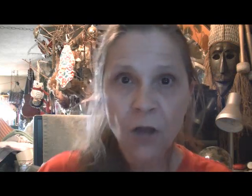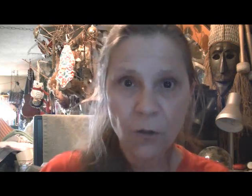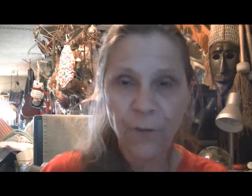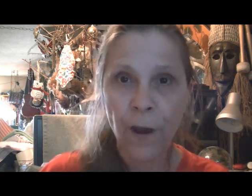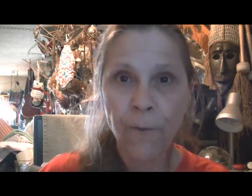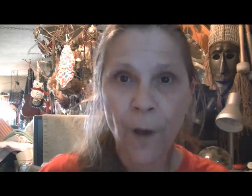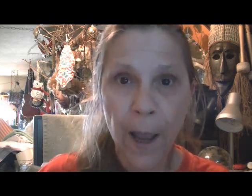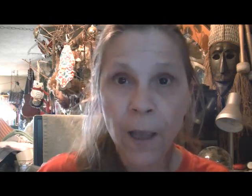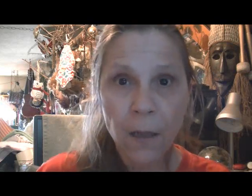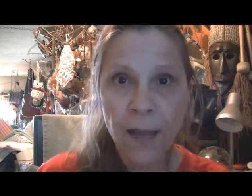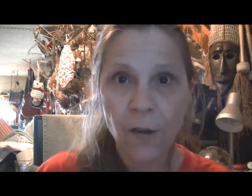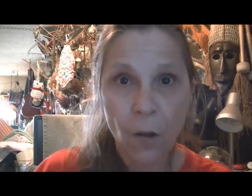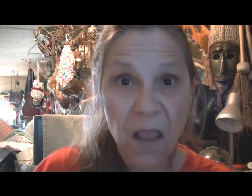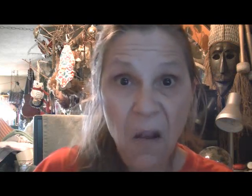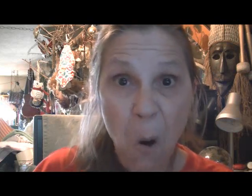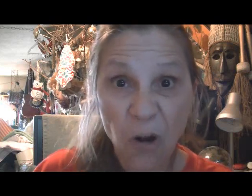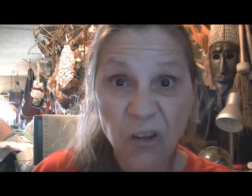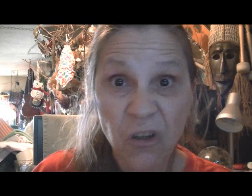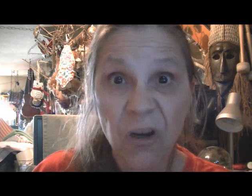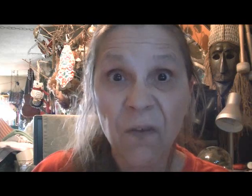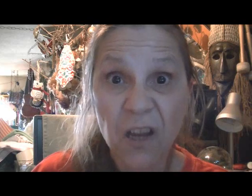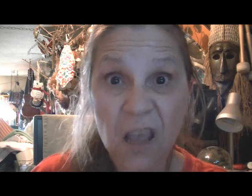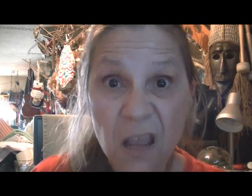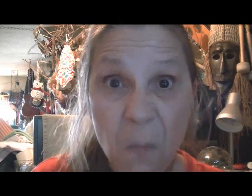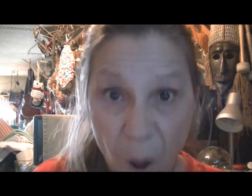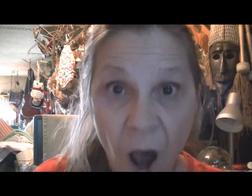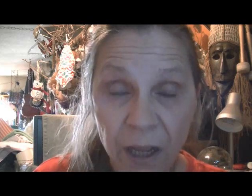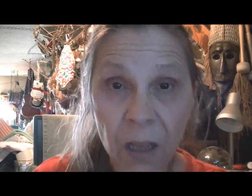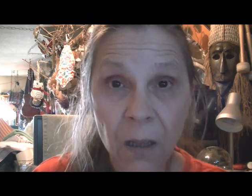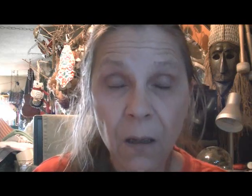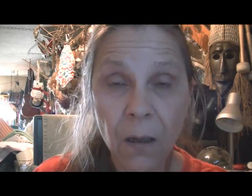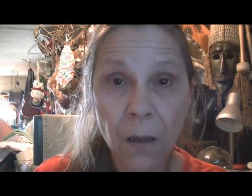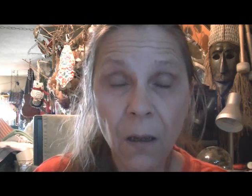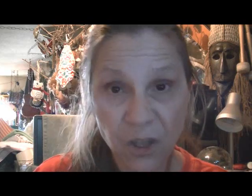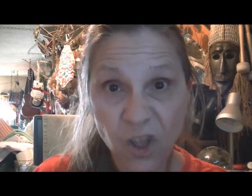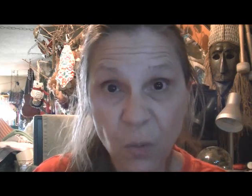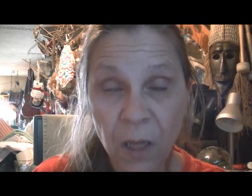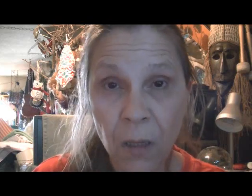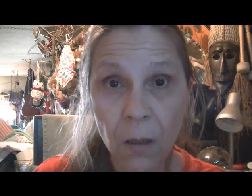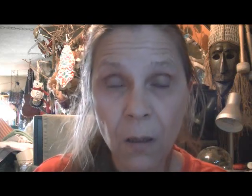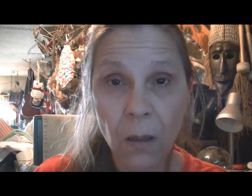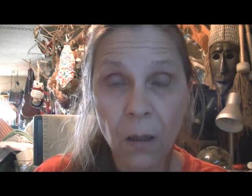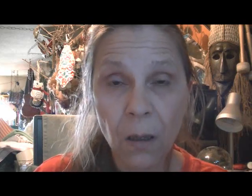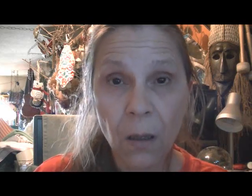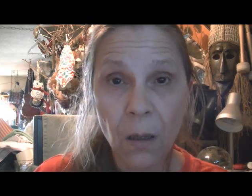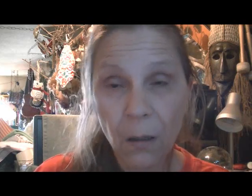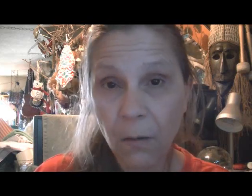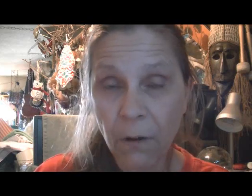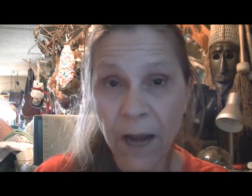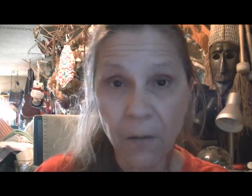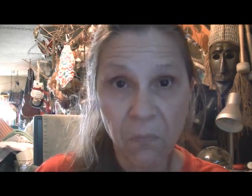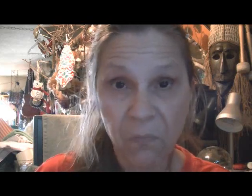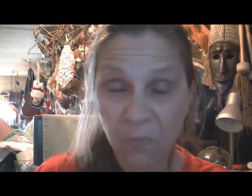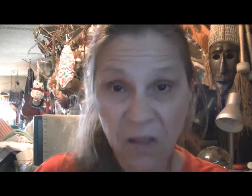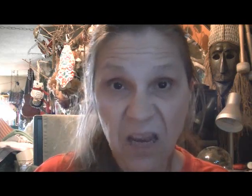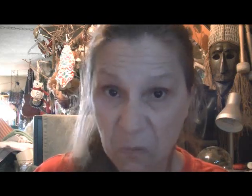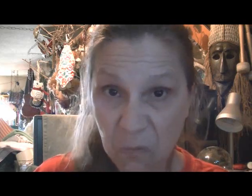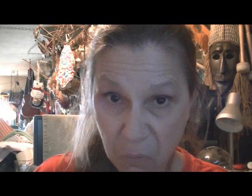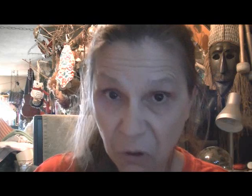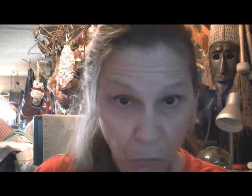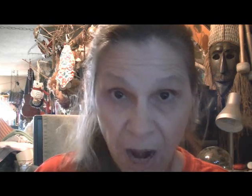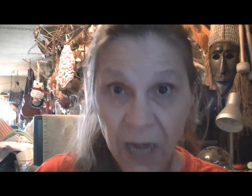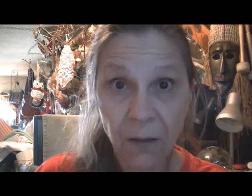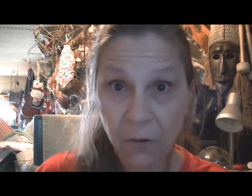autopsy to verify that organs are even in the body, assuming, right, that